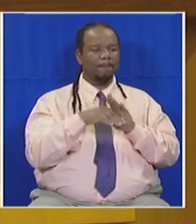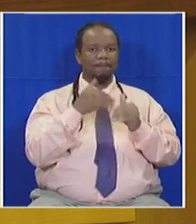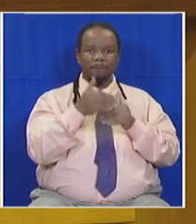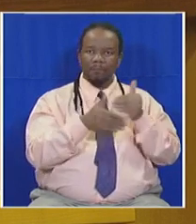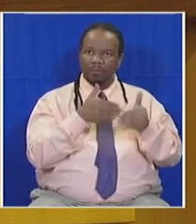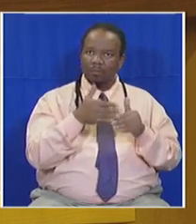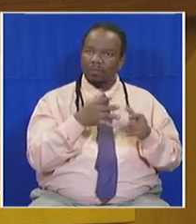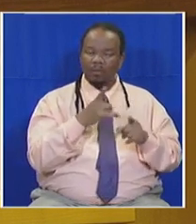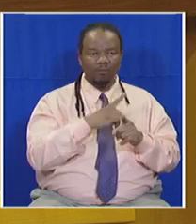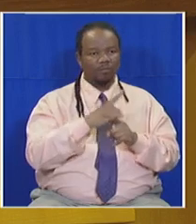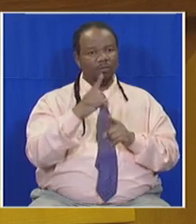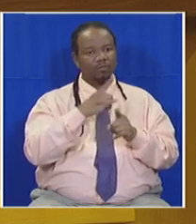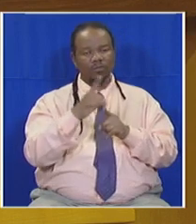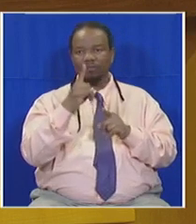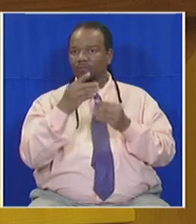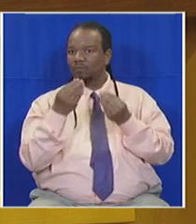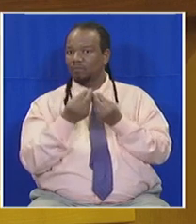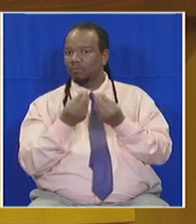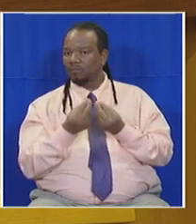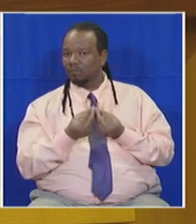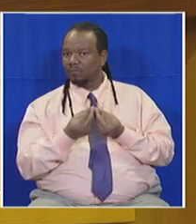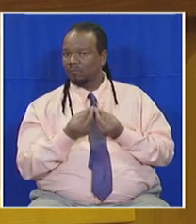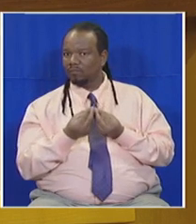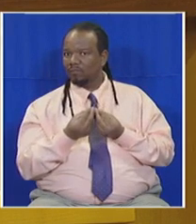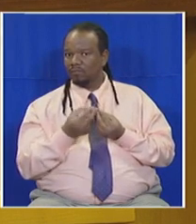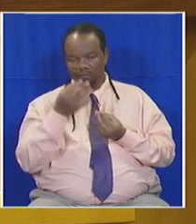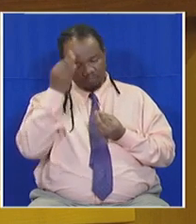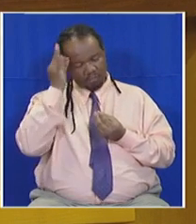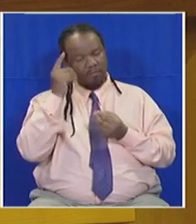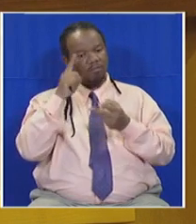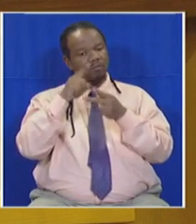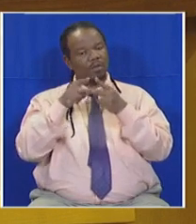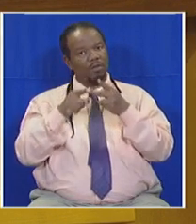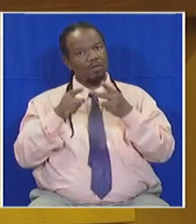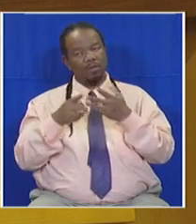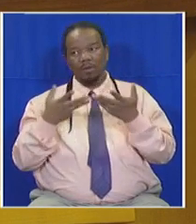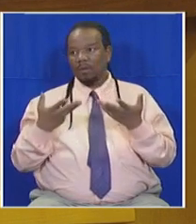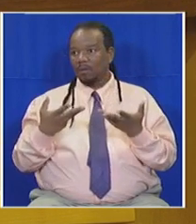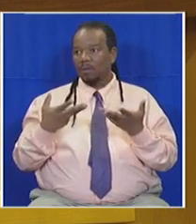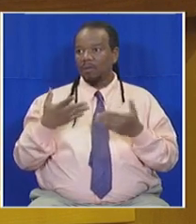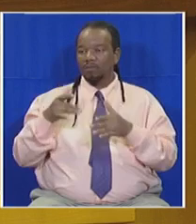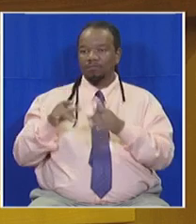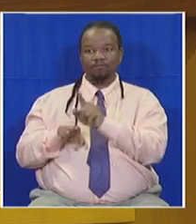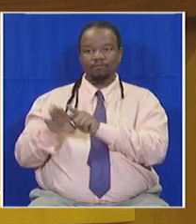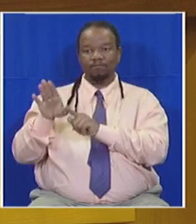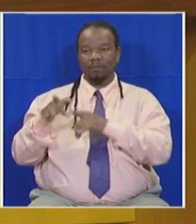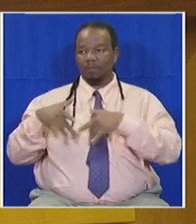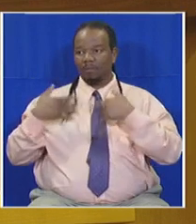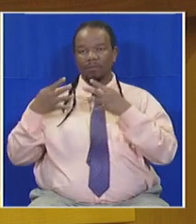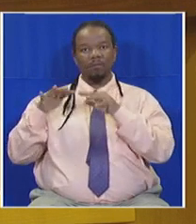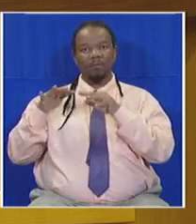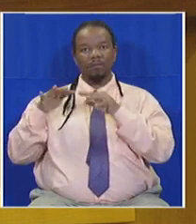towards achieving most of government targets, which is to better the lives of our people. As